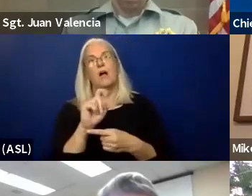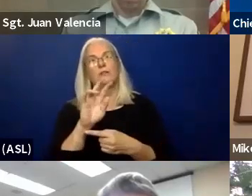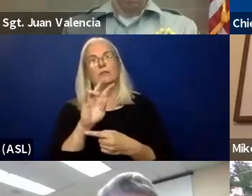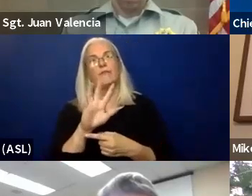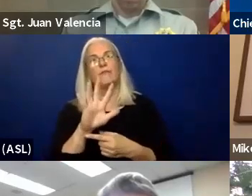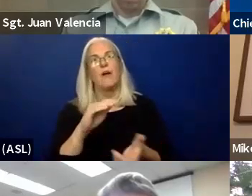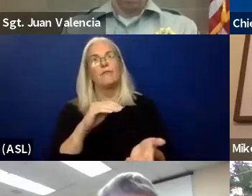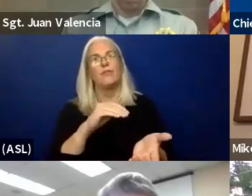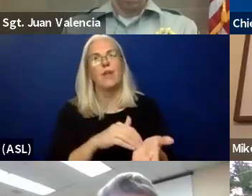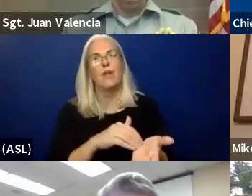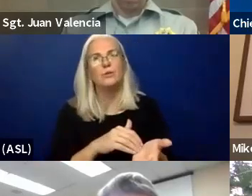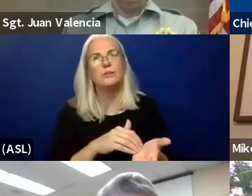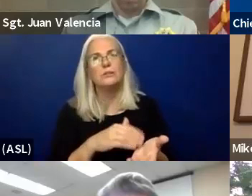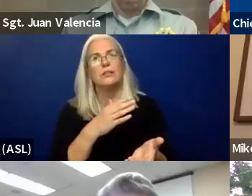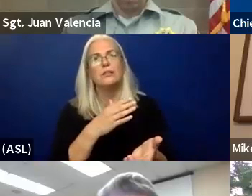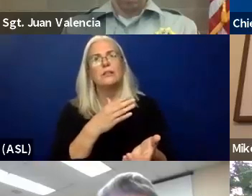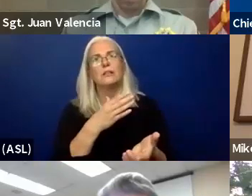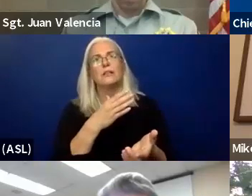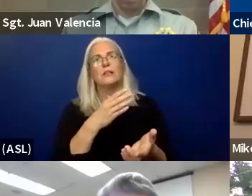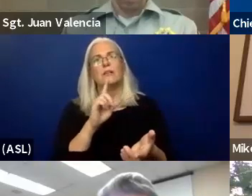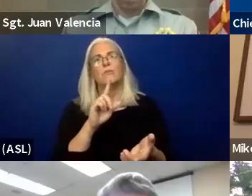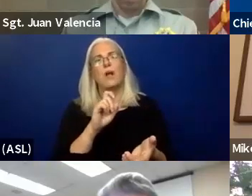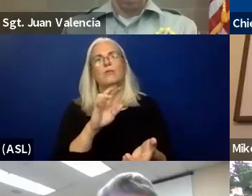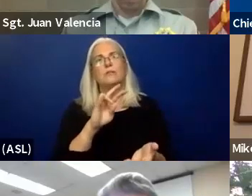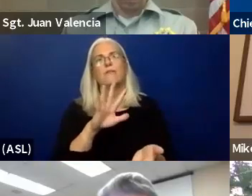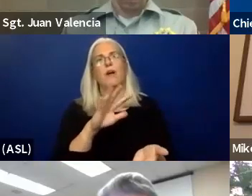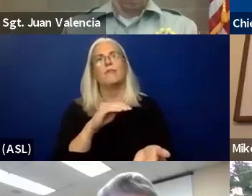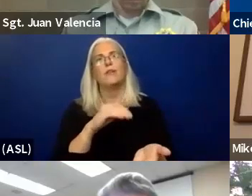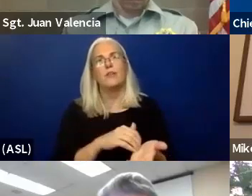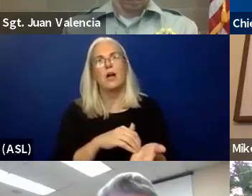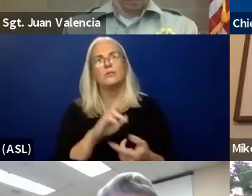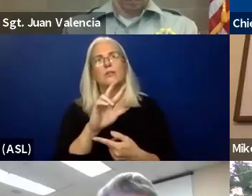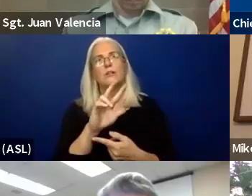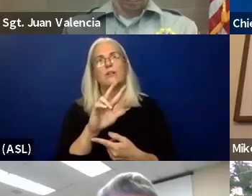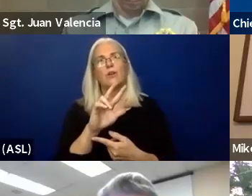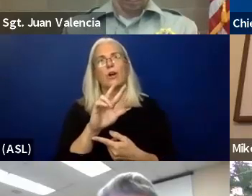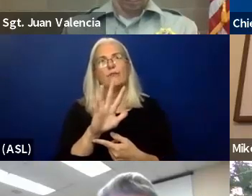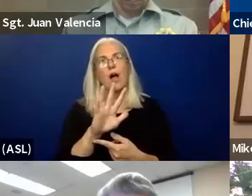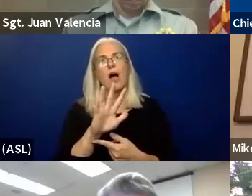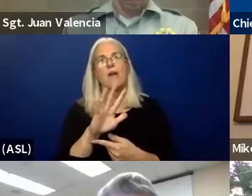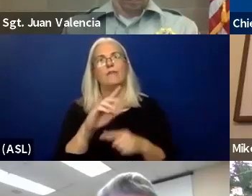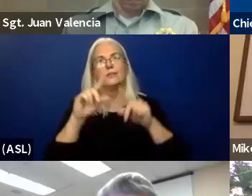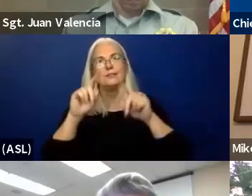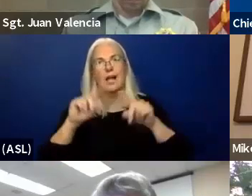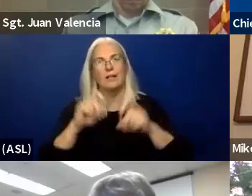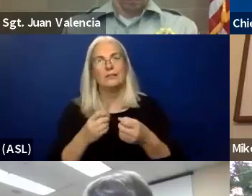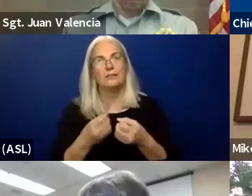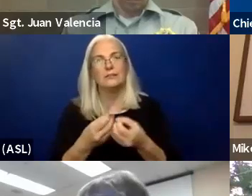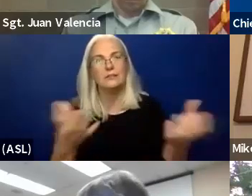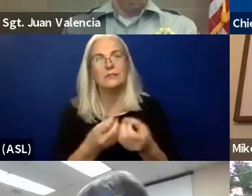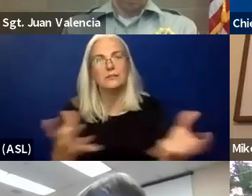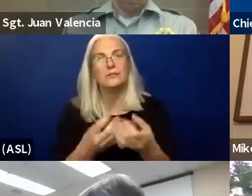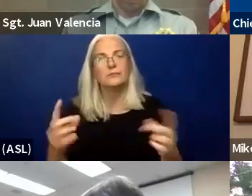175,835 coronavirus tests so far. So let's talk a little bit about our metrics for California's blueprint for a